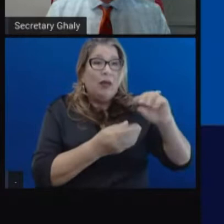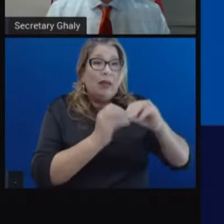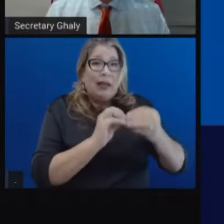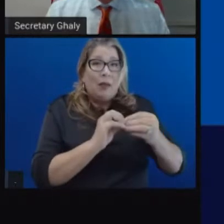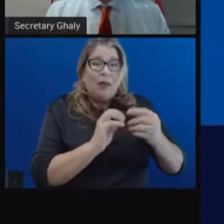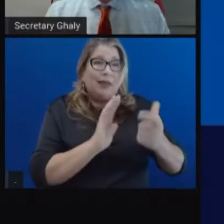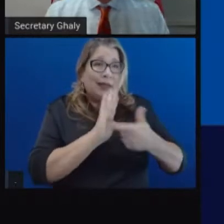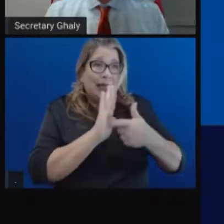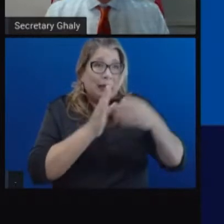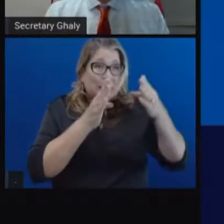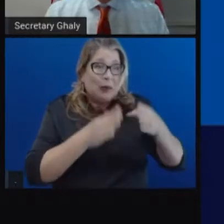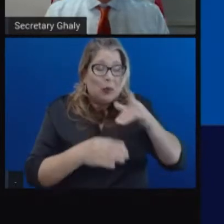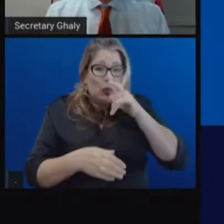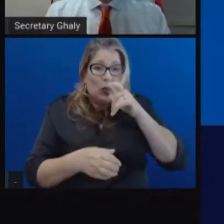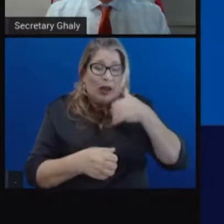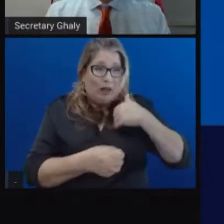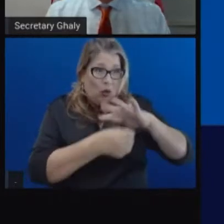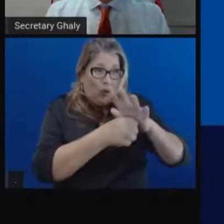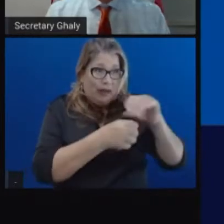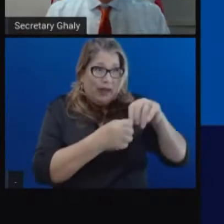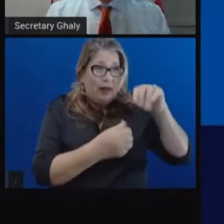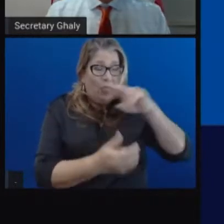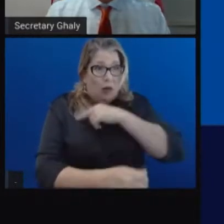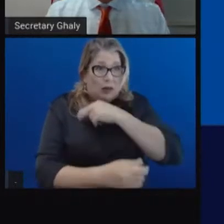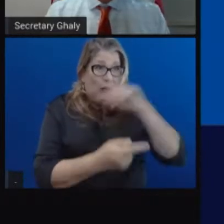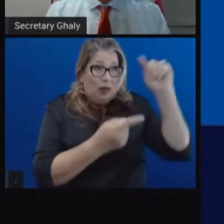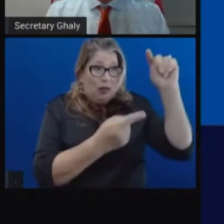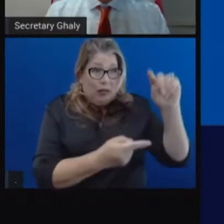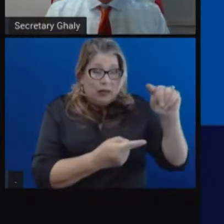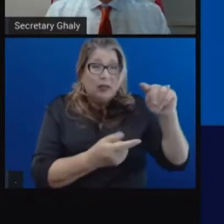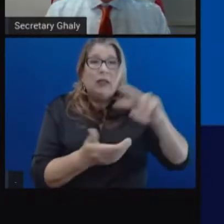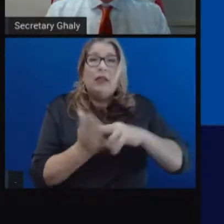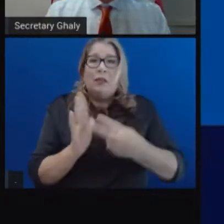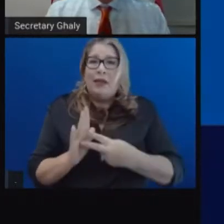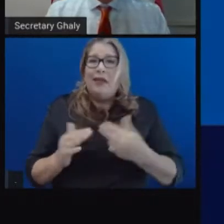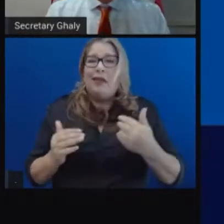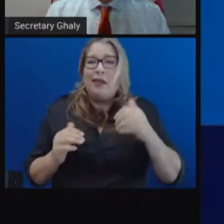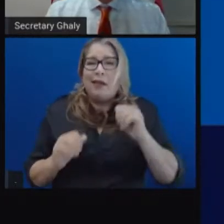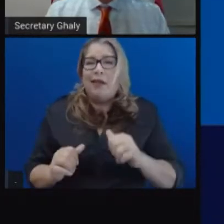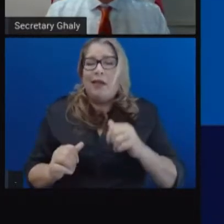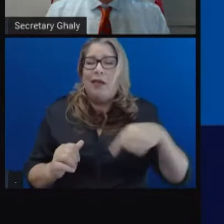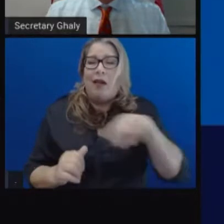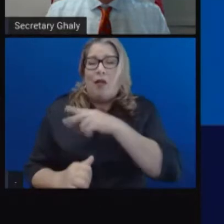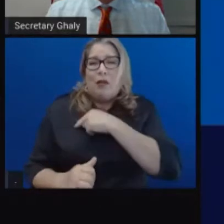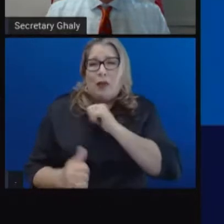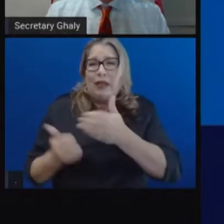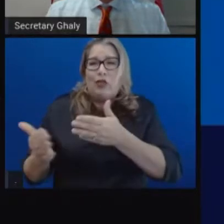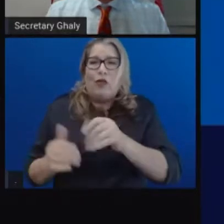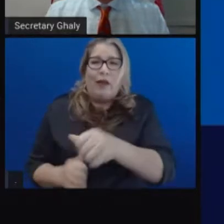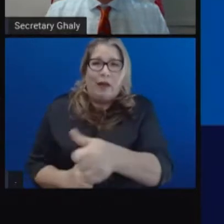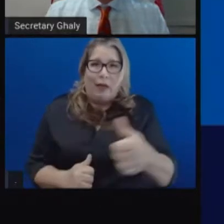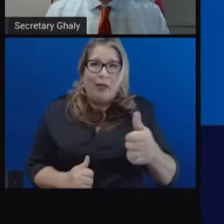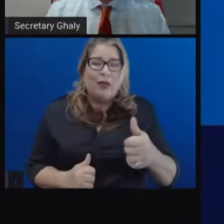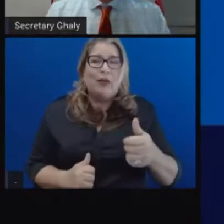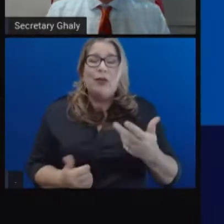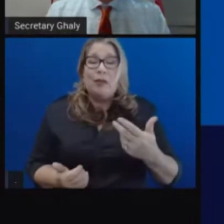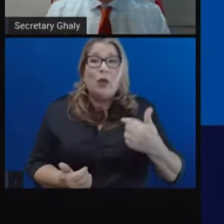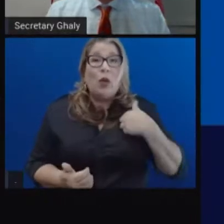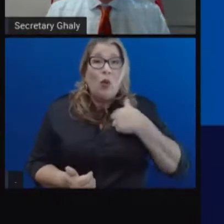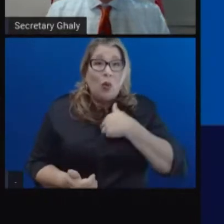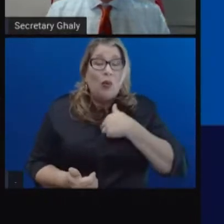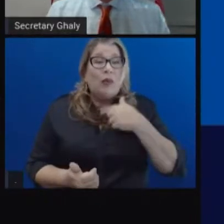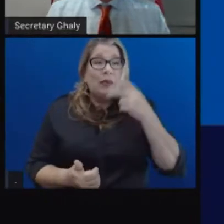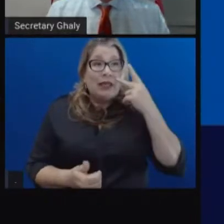for hospitalization, but also because some of the actions the state, collaborating with our hospital partners, collaborating with our